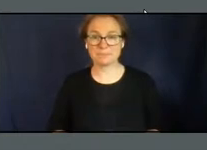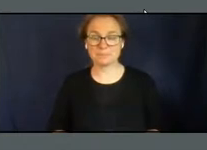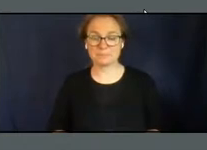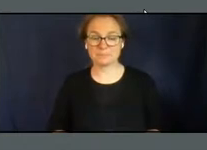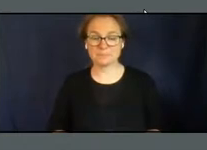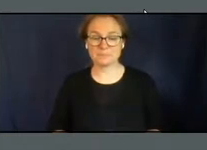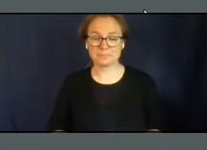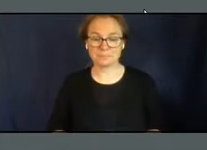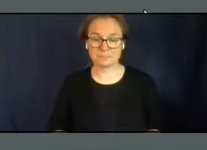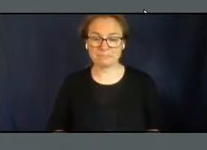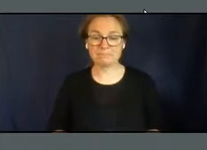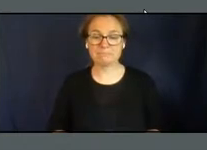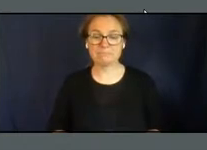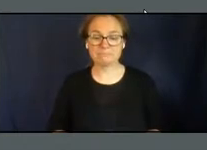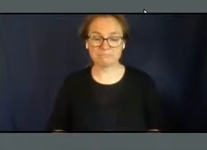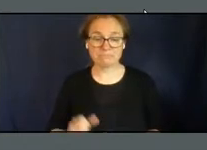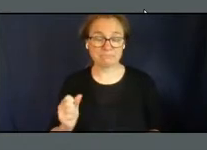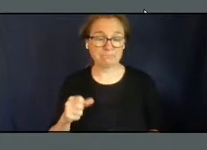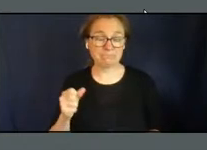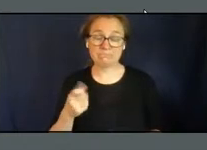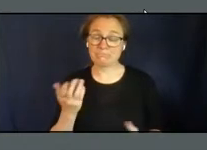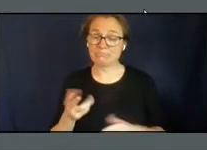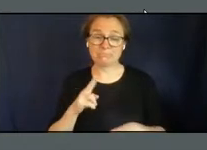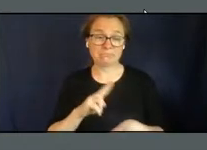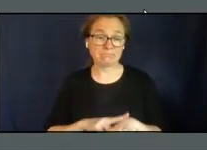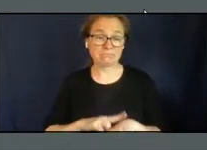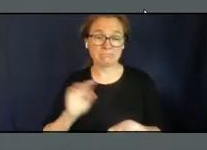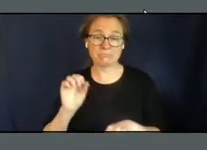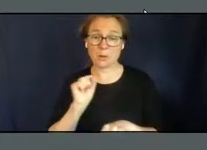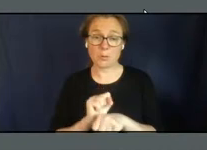as we said, is ongoing, and there's a lot in it.